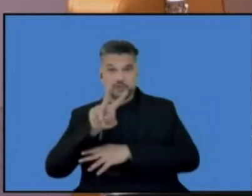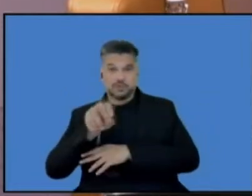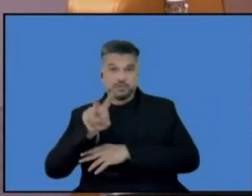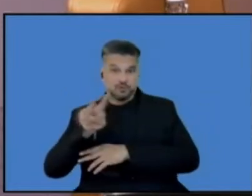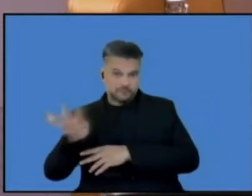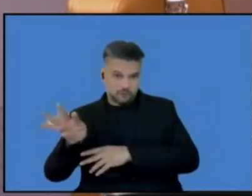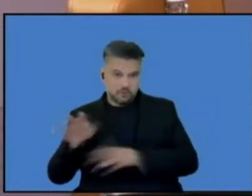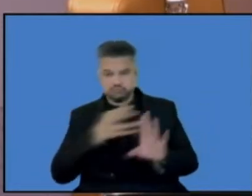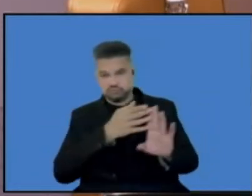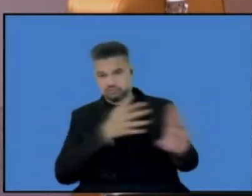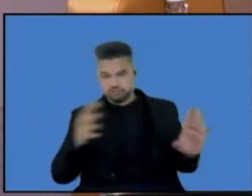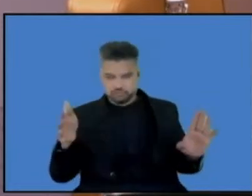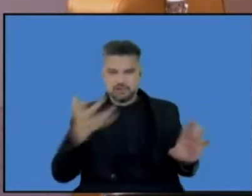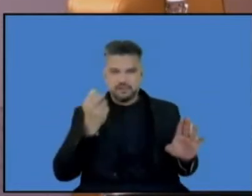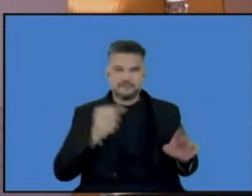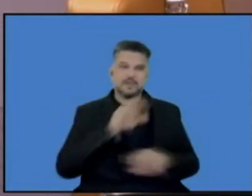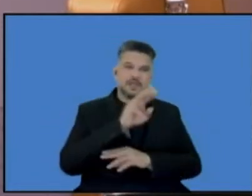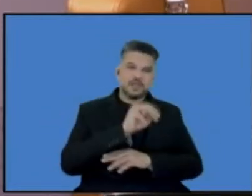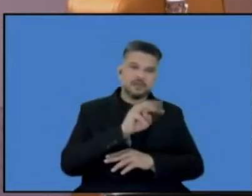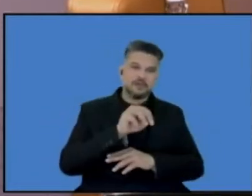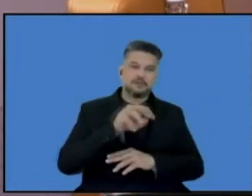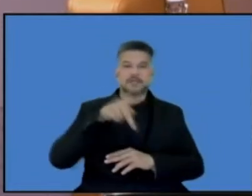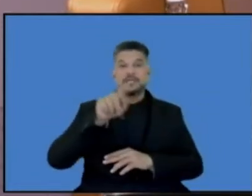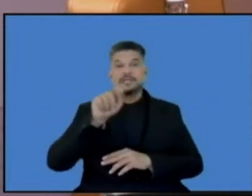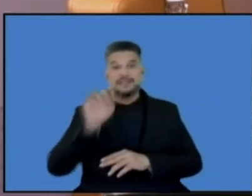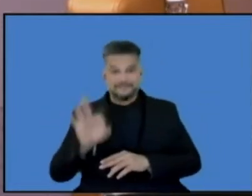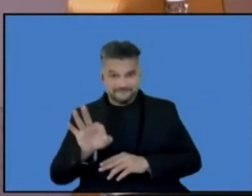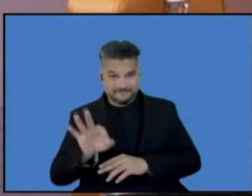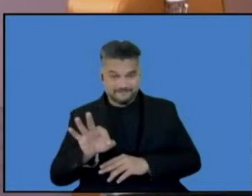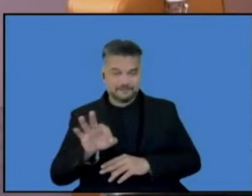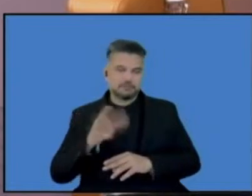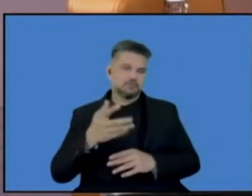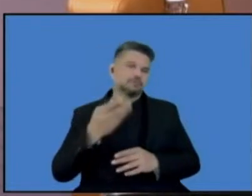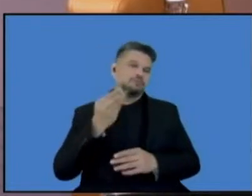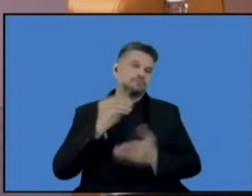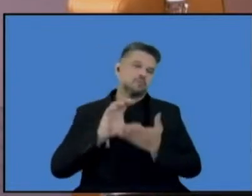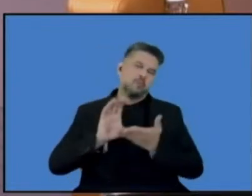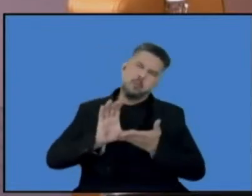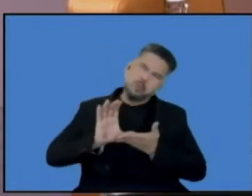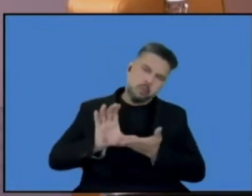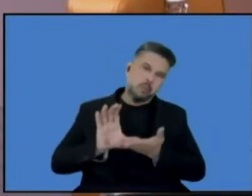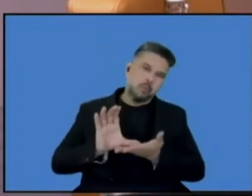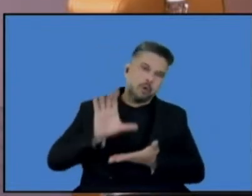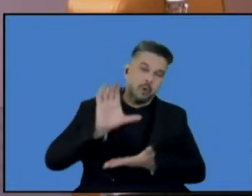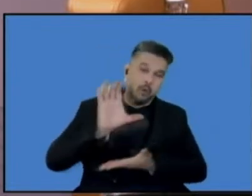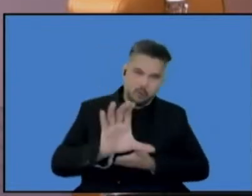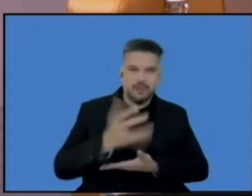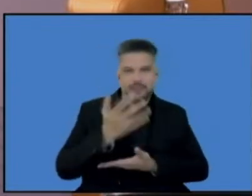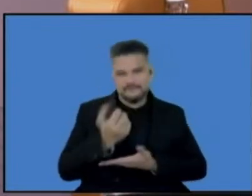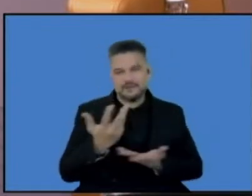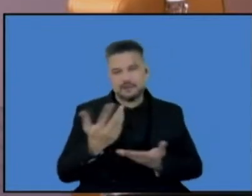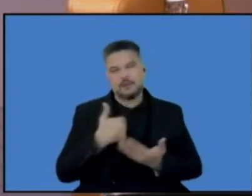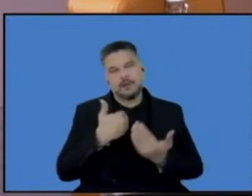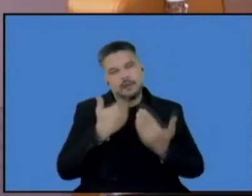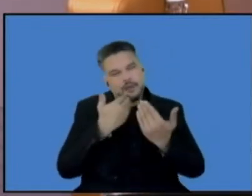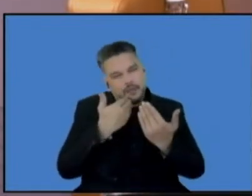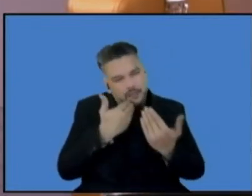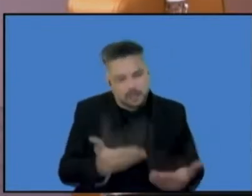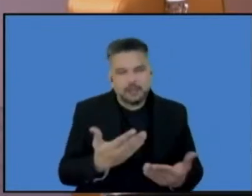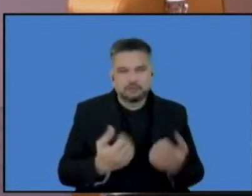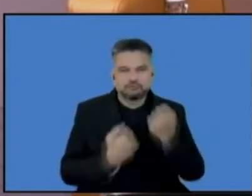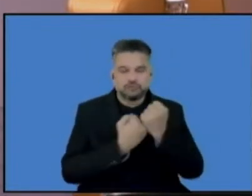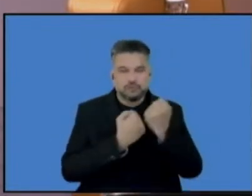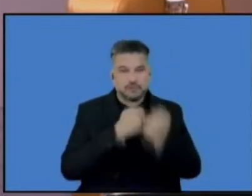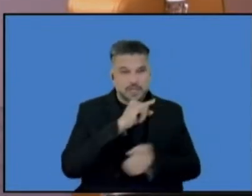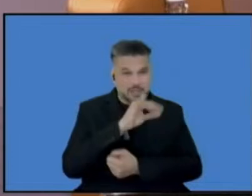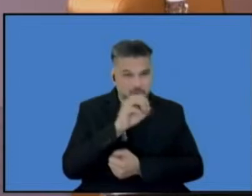course involves huge budget. And again, thank you very much for the support that we have from IOM in